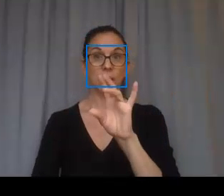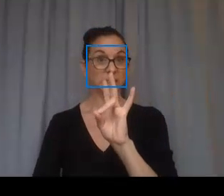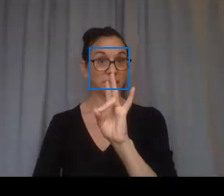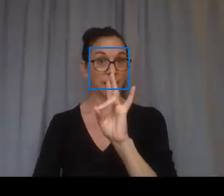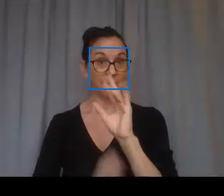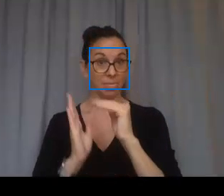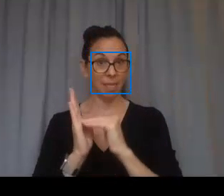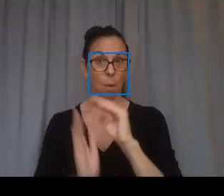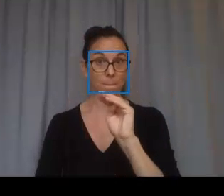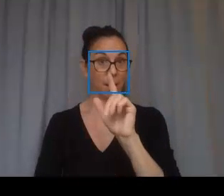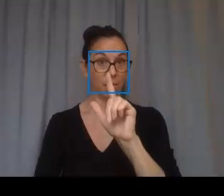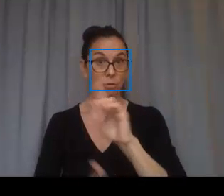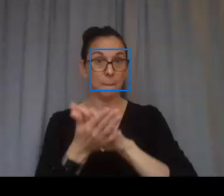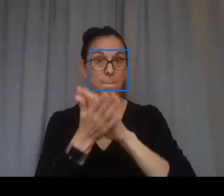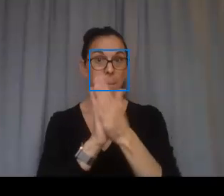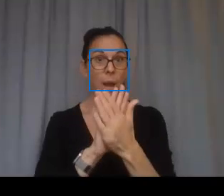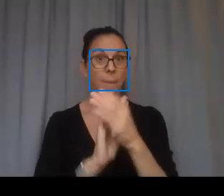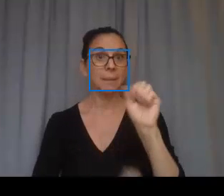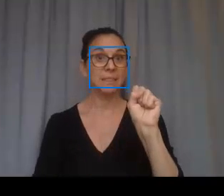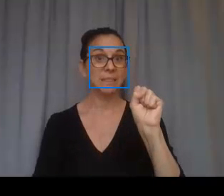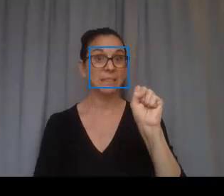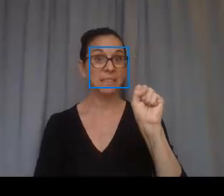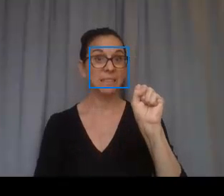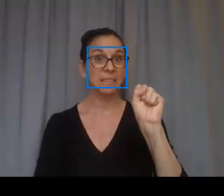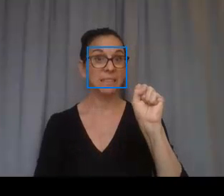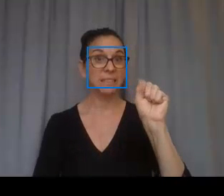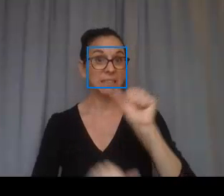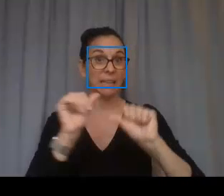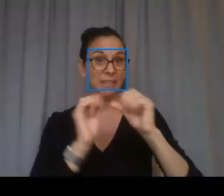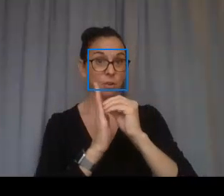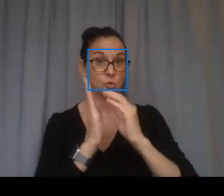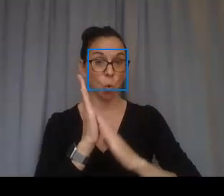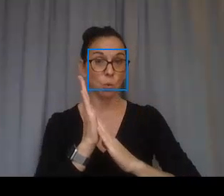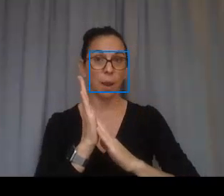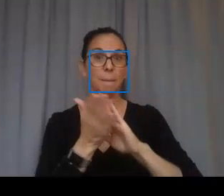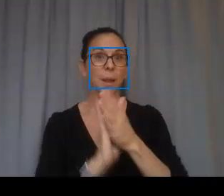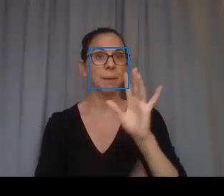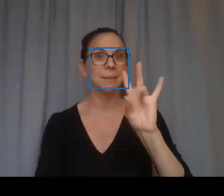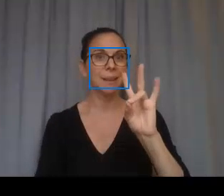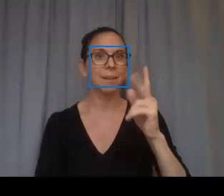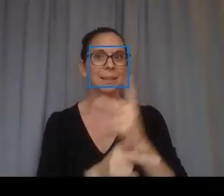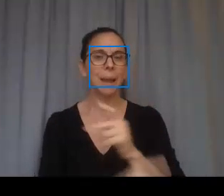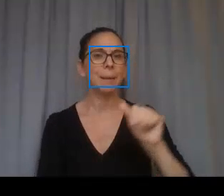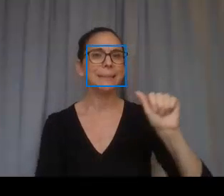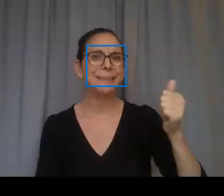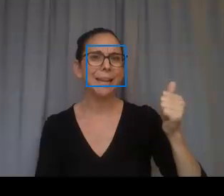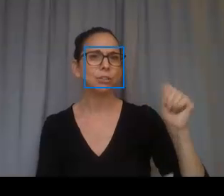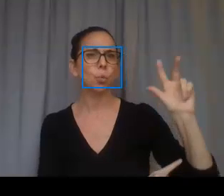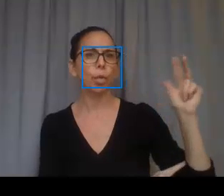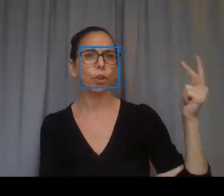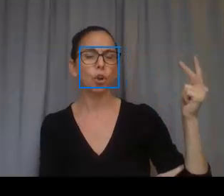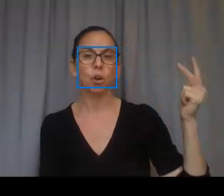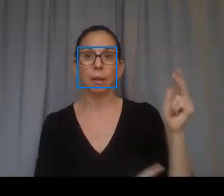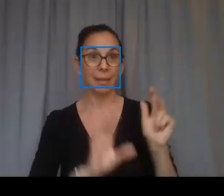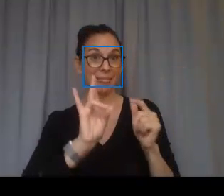7,000 milliliters and you turn it into scientific notation, it becomes 7 times 10 to the third. And that 7,